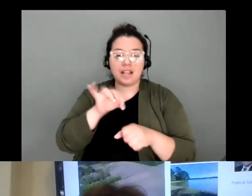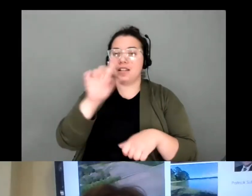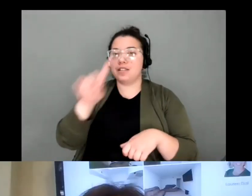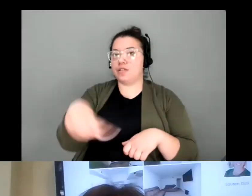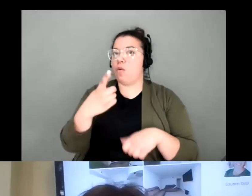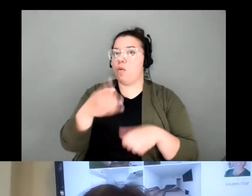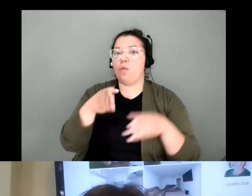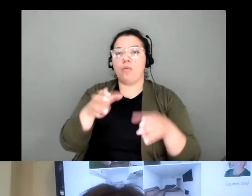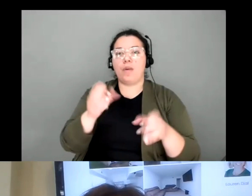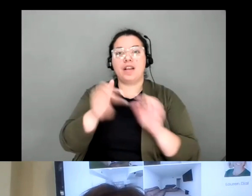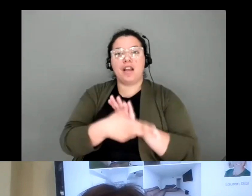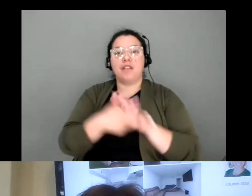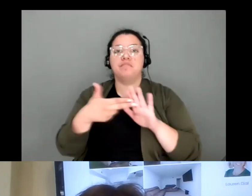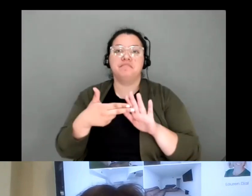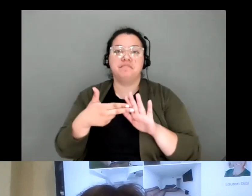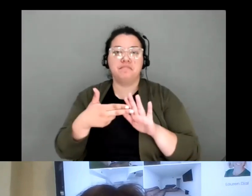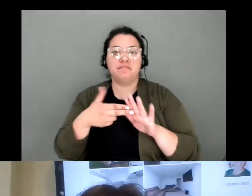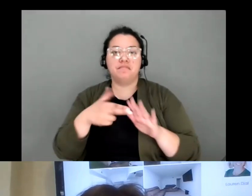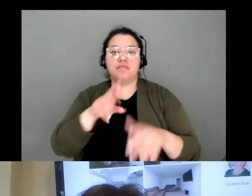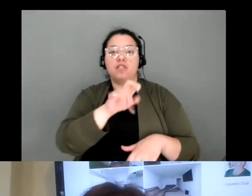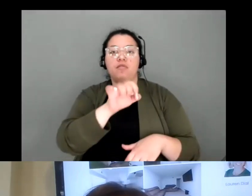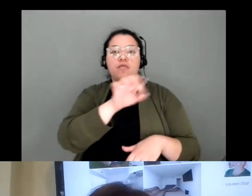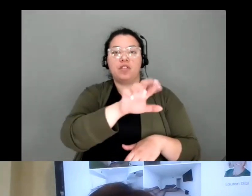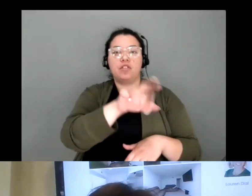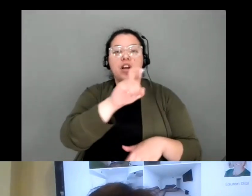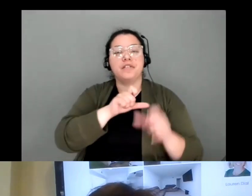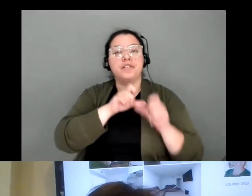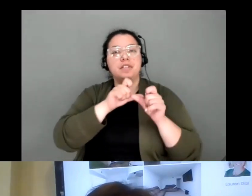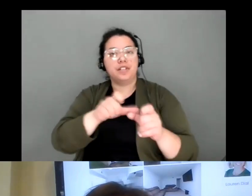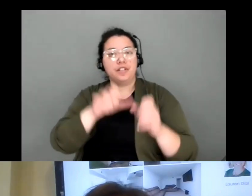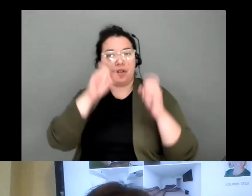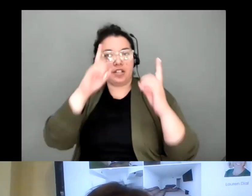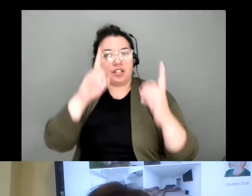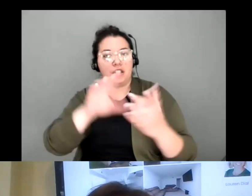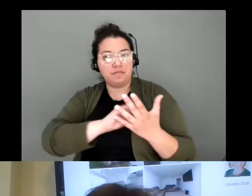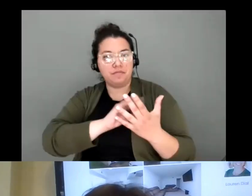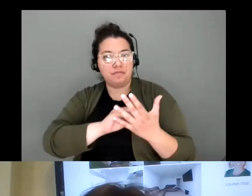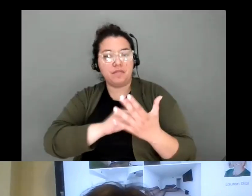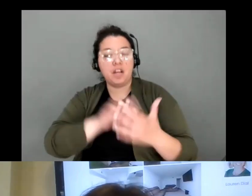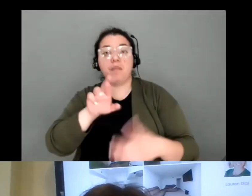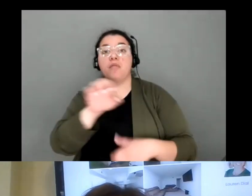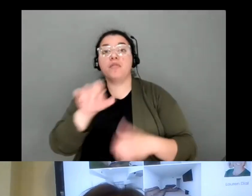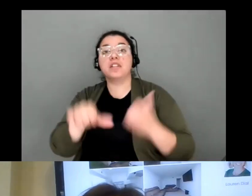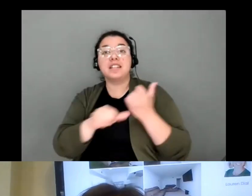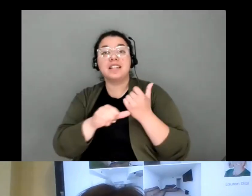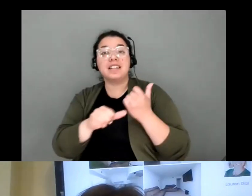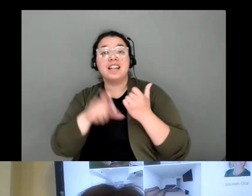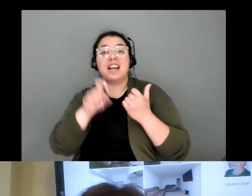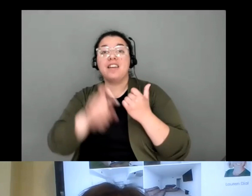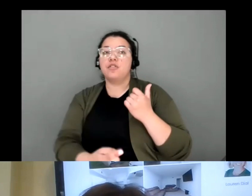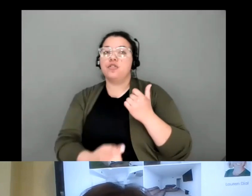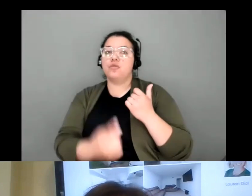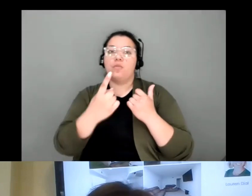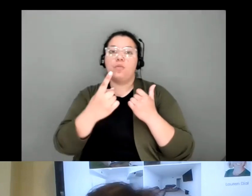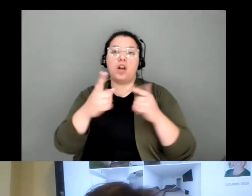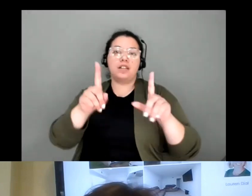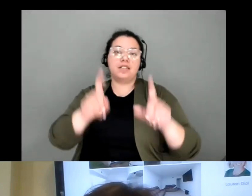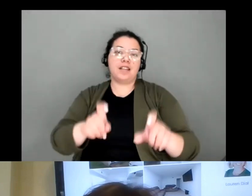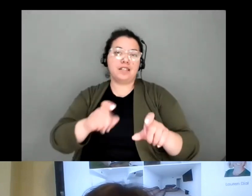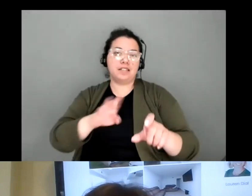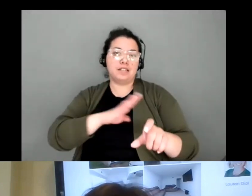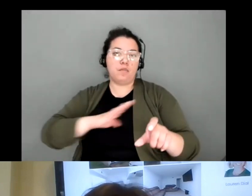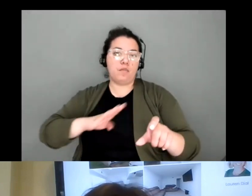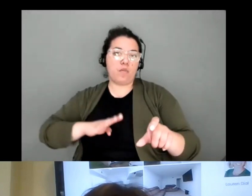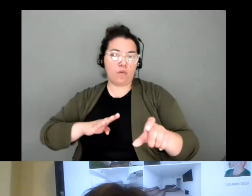a realtor. You have to keep up your continuing education. Okay. A real estate agent just needs to pass the real estate board. There is